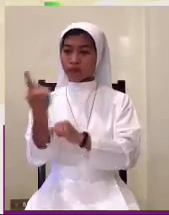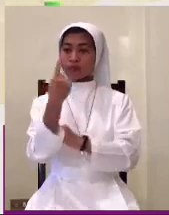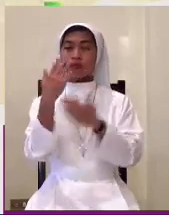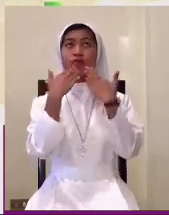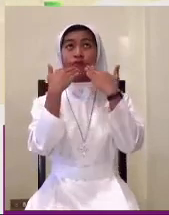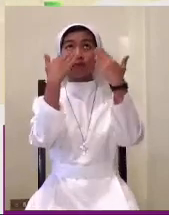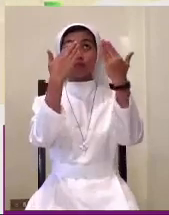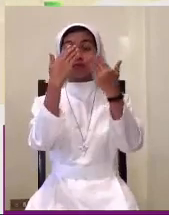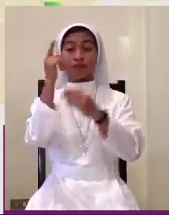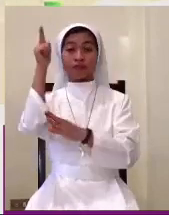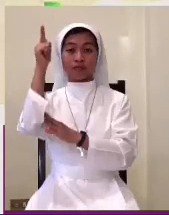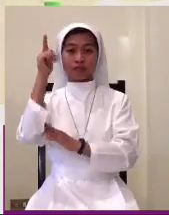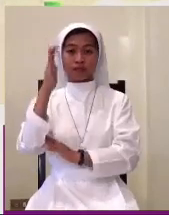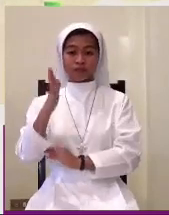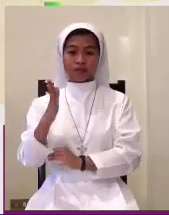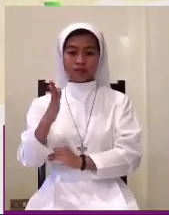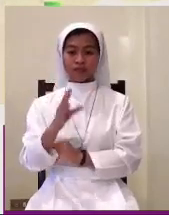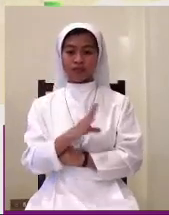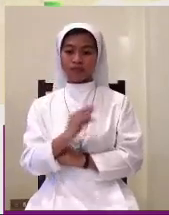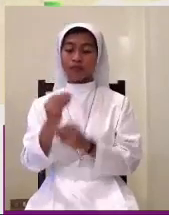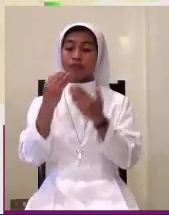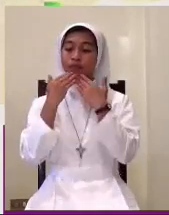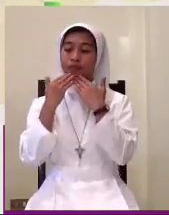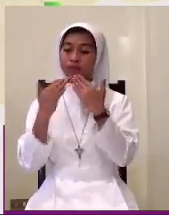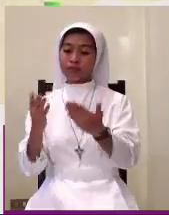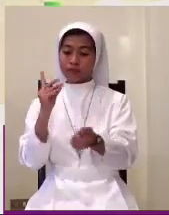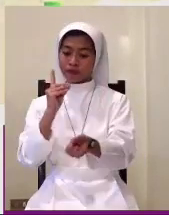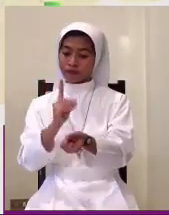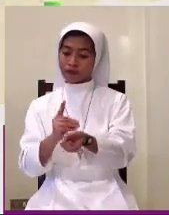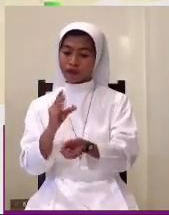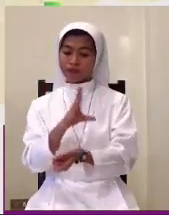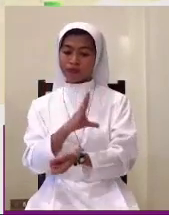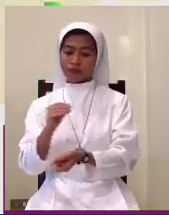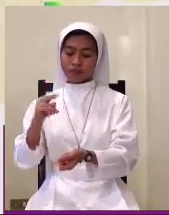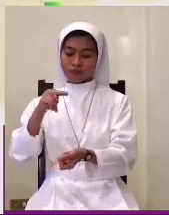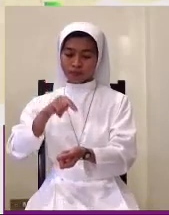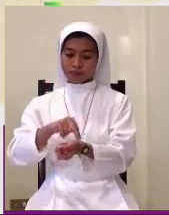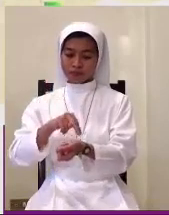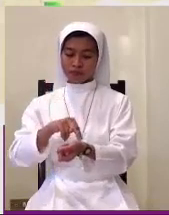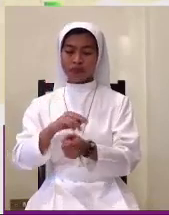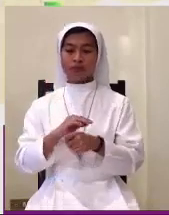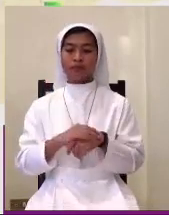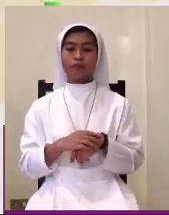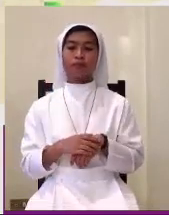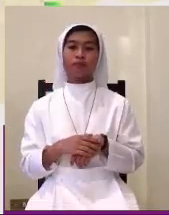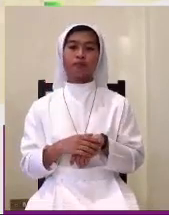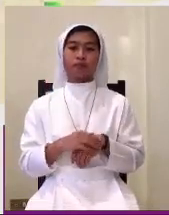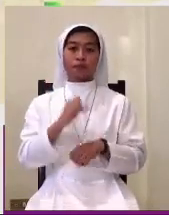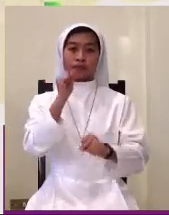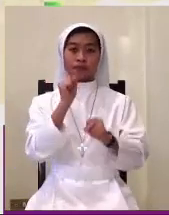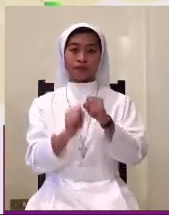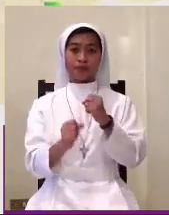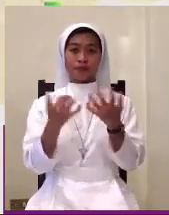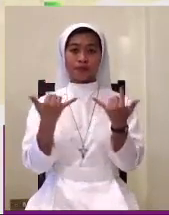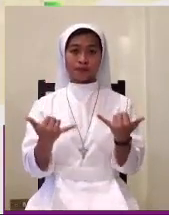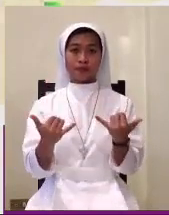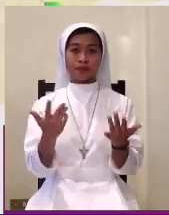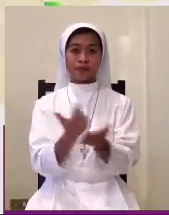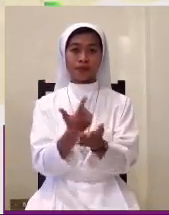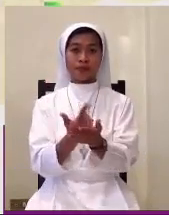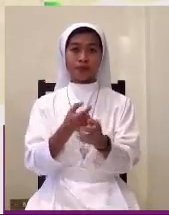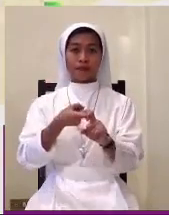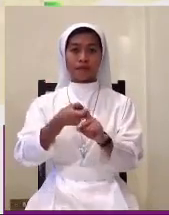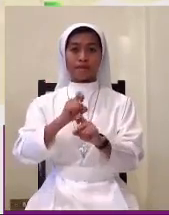people recover. Let's go back to the gospel taken from John. And I always say that